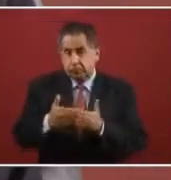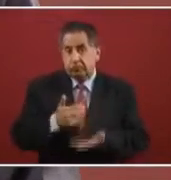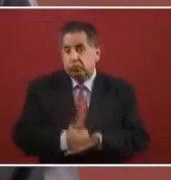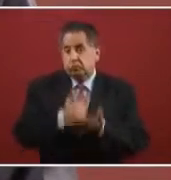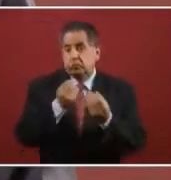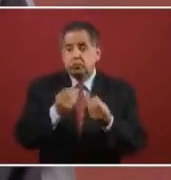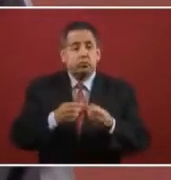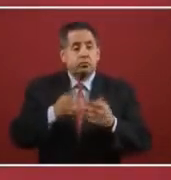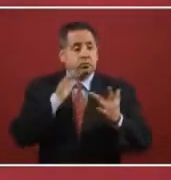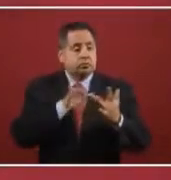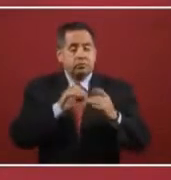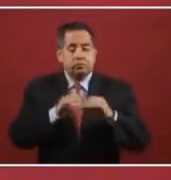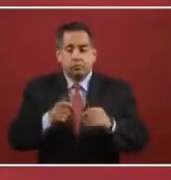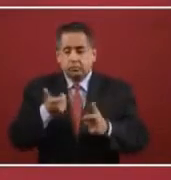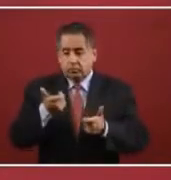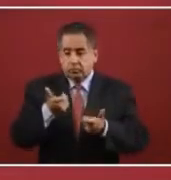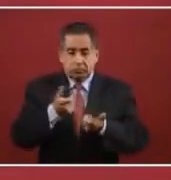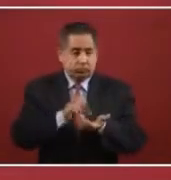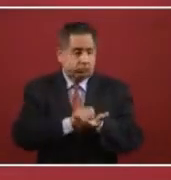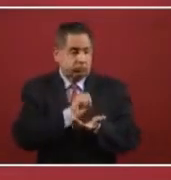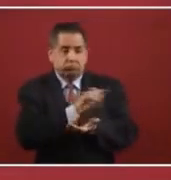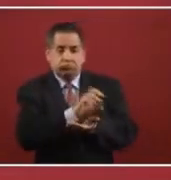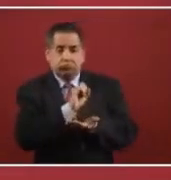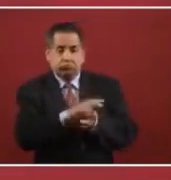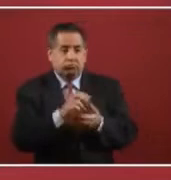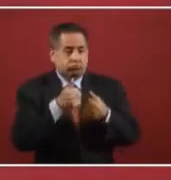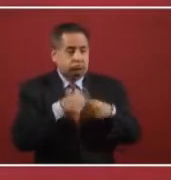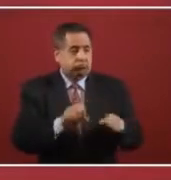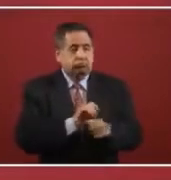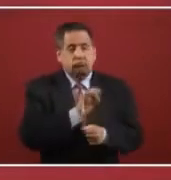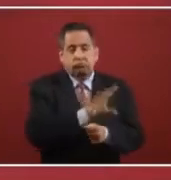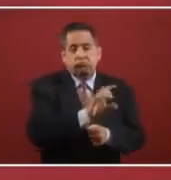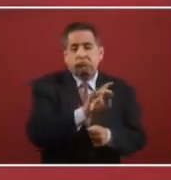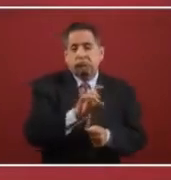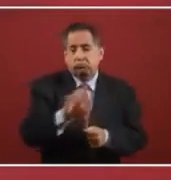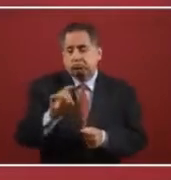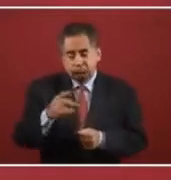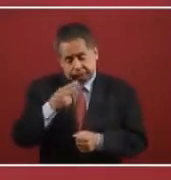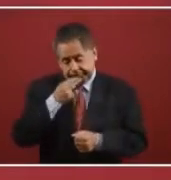a lot for the dispensation for the resources and the